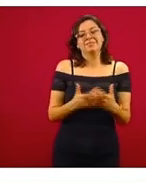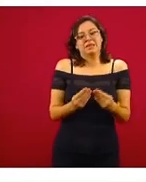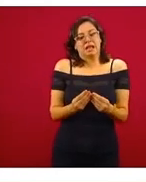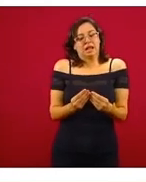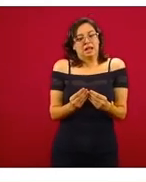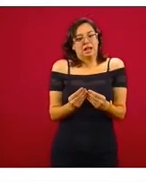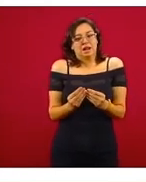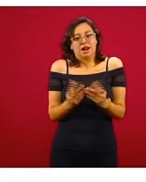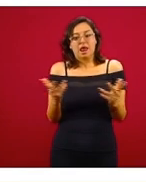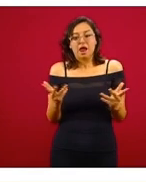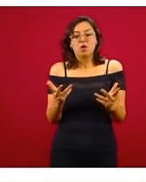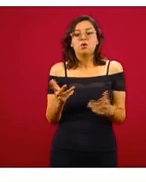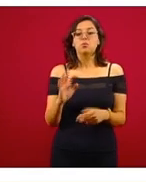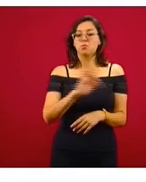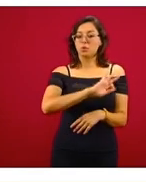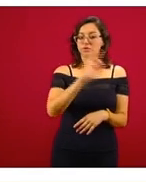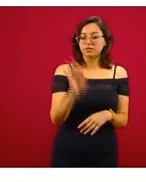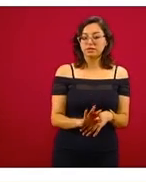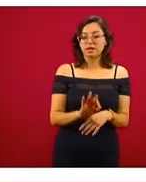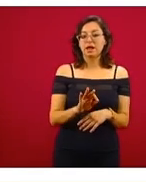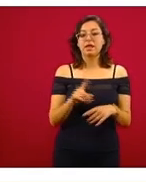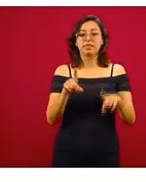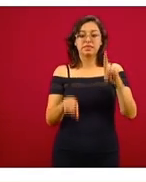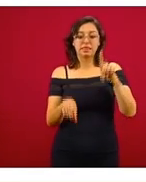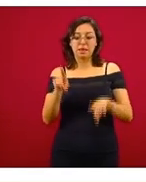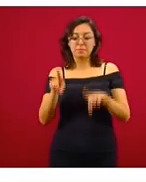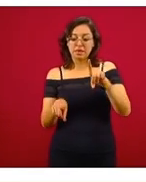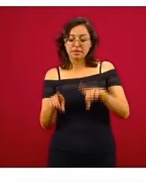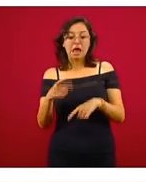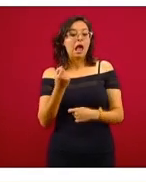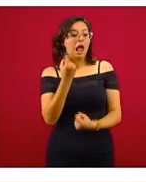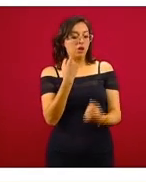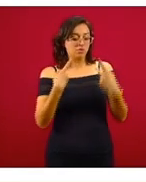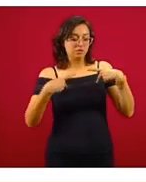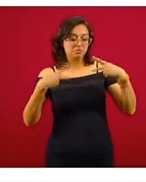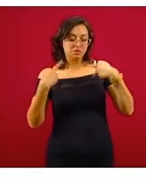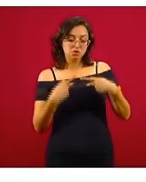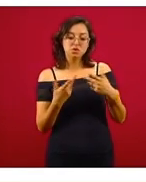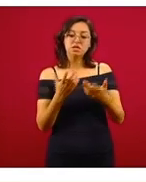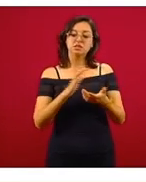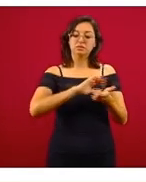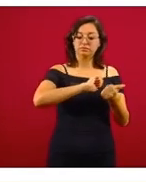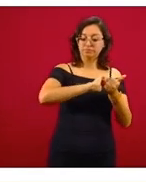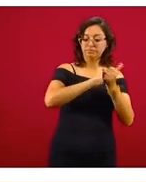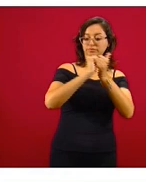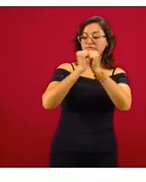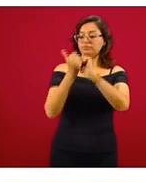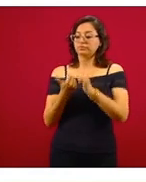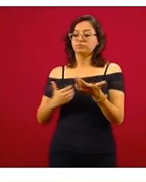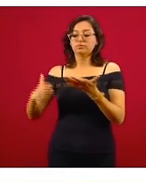Mexico City, meaning we only have a 31% of availability, of course.